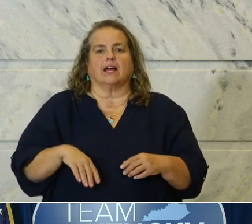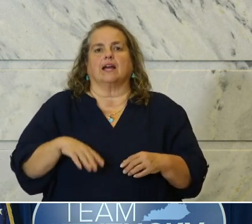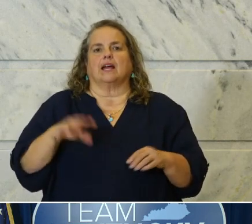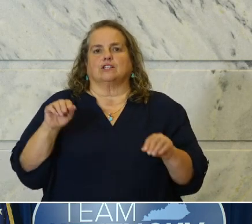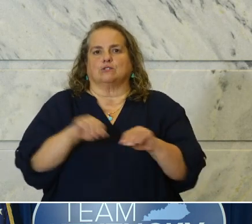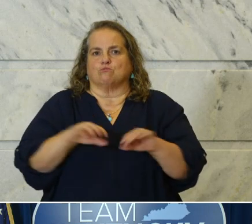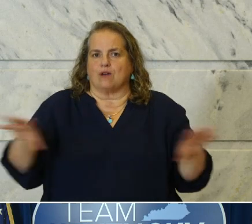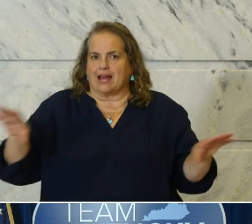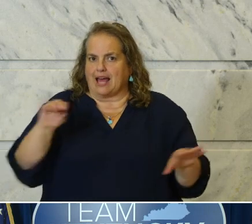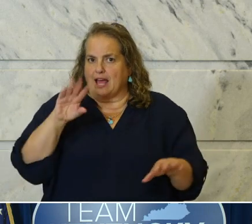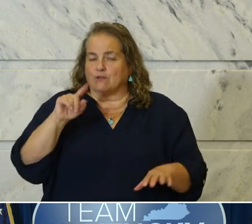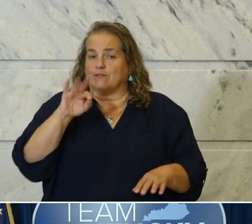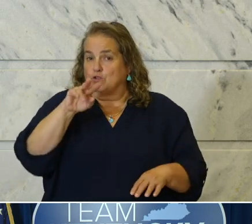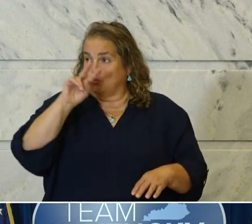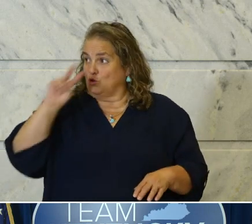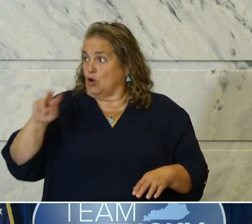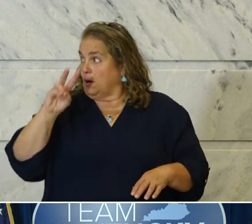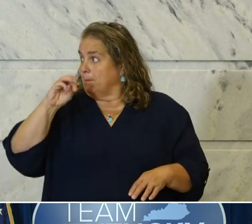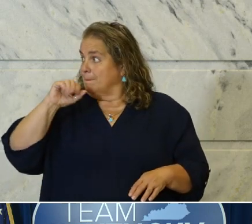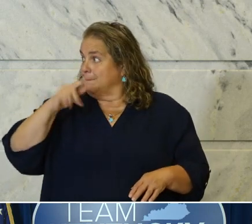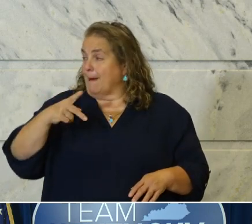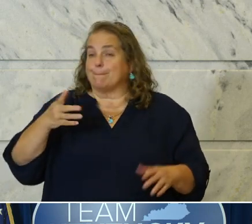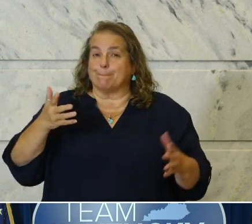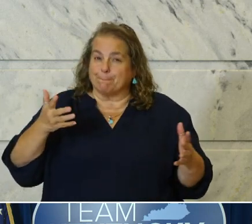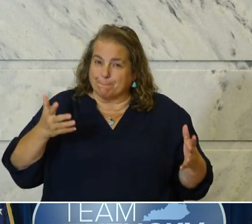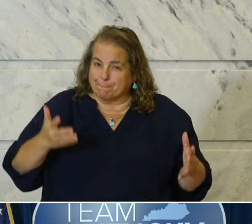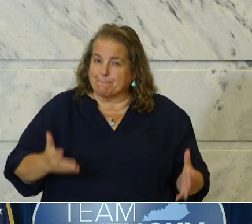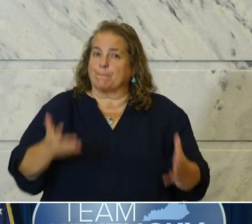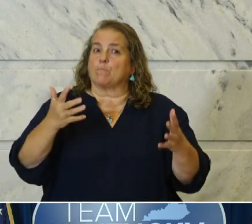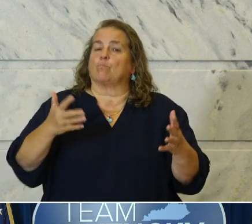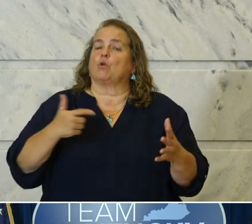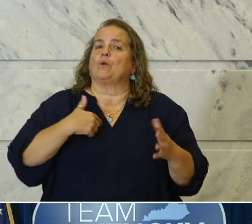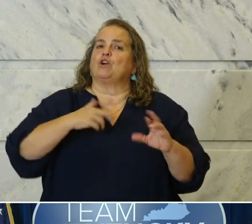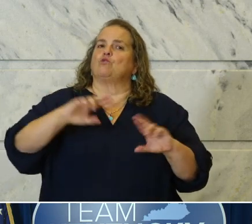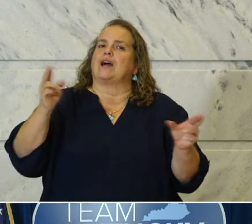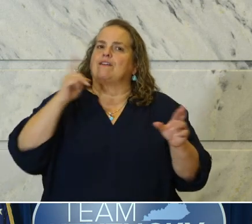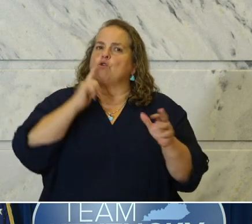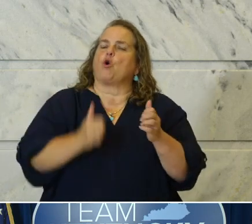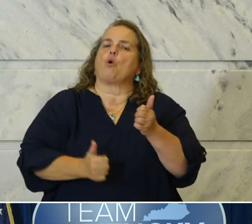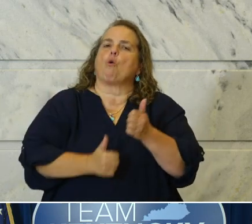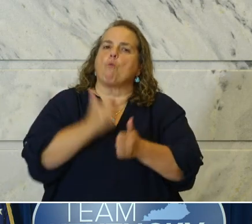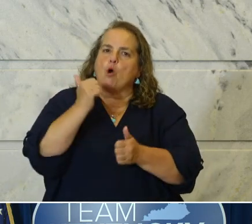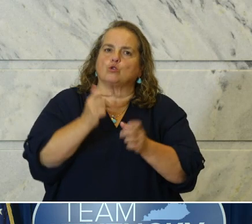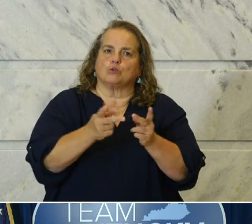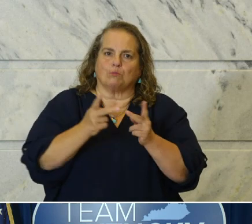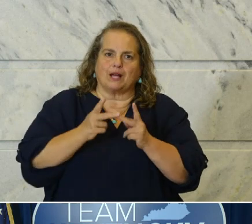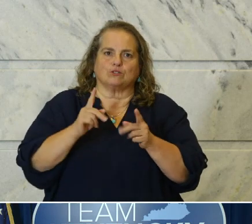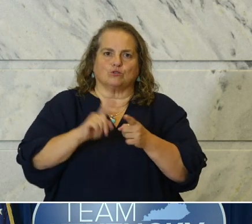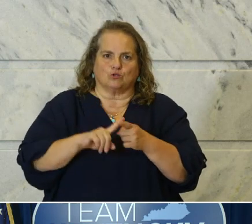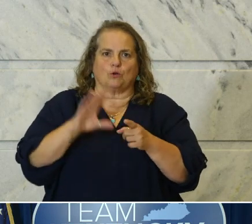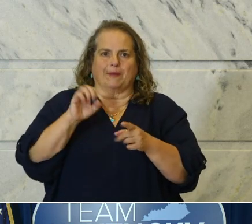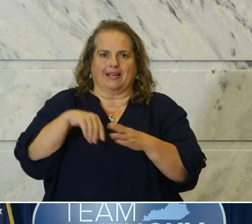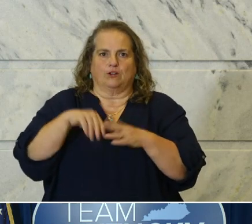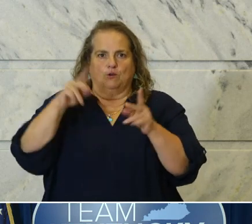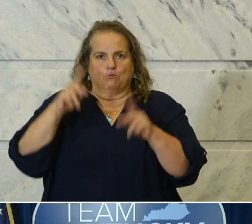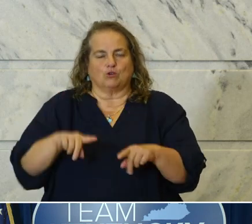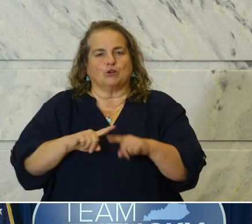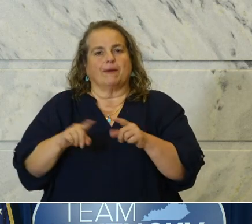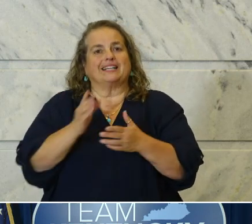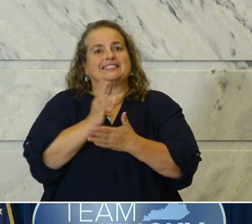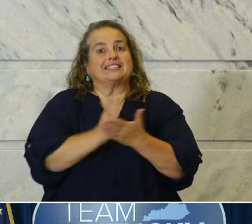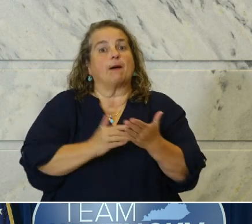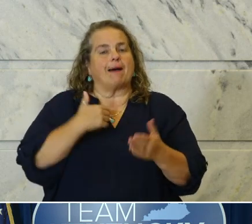think if you look at this map, yes, we are ready for the majority of districts to be in, but there are some districts that have